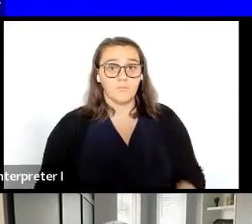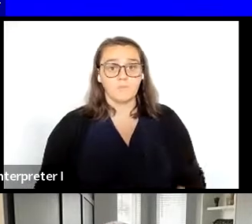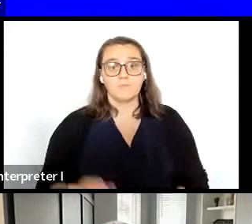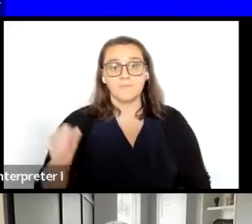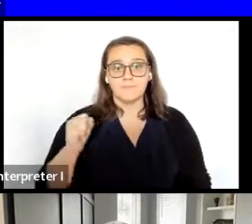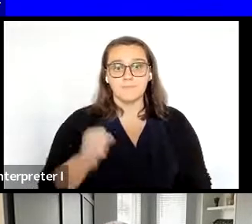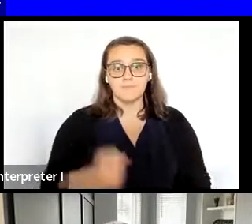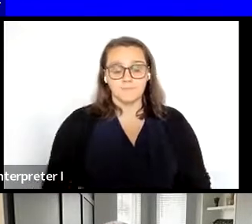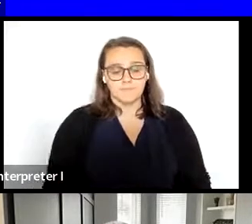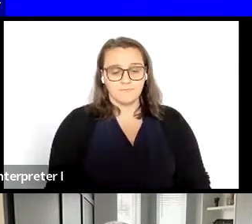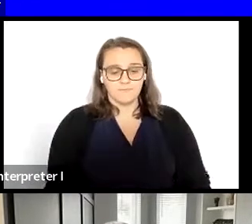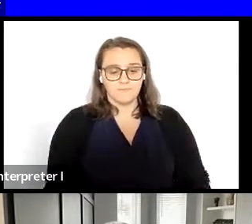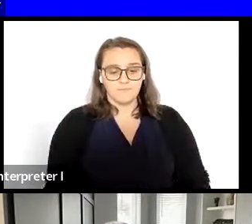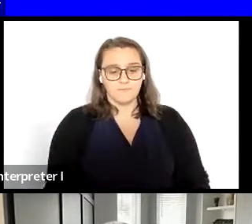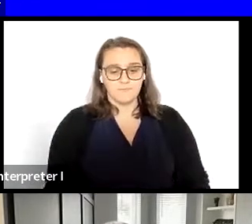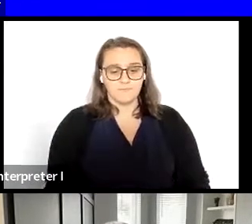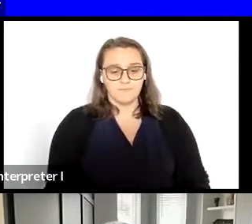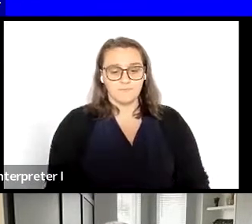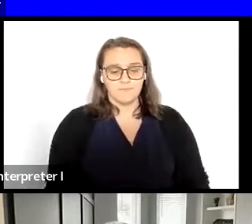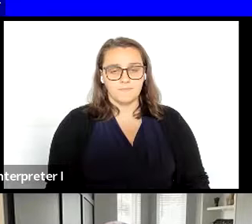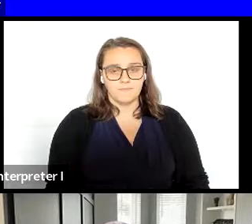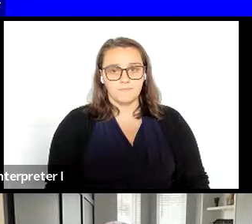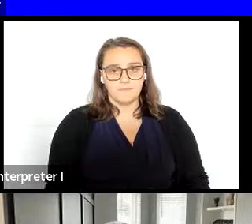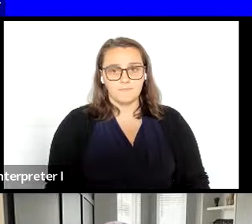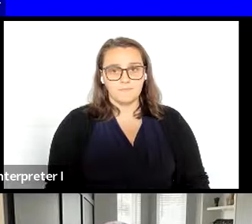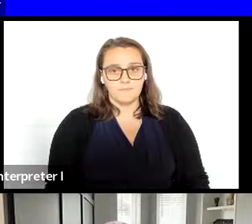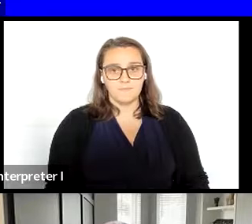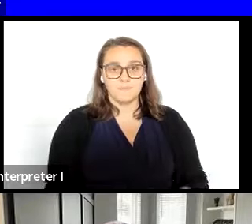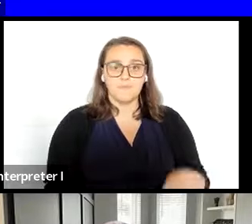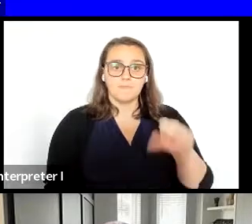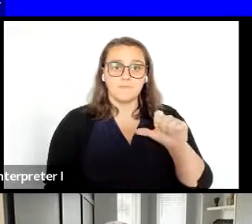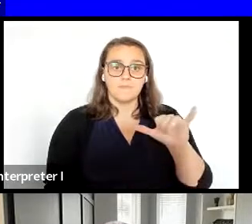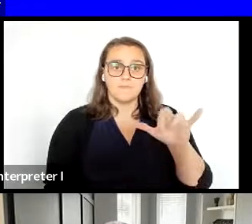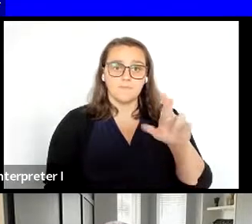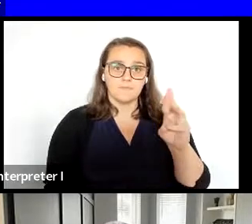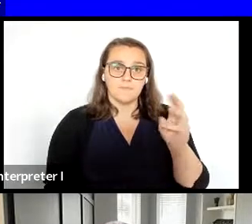Yes. Councilmember Pinto votes yes. Councilmember Silverman,